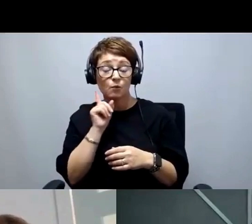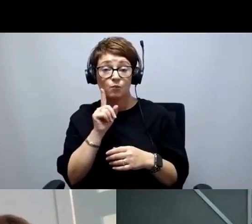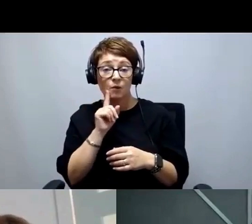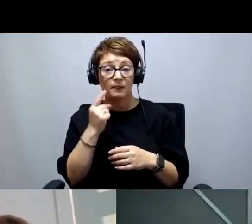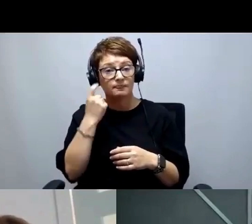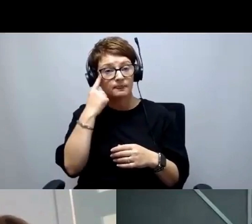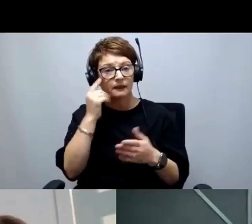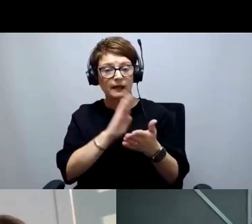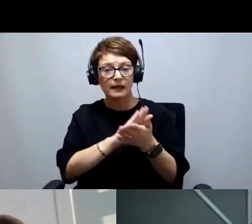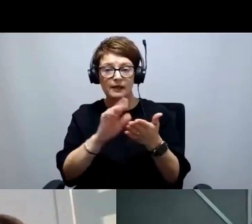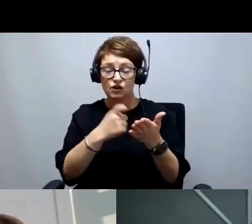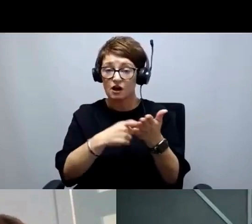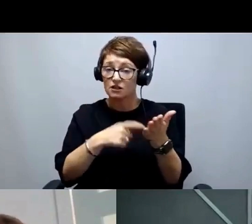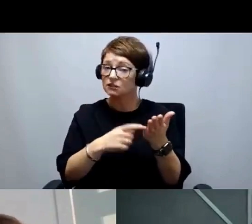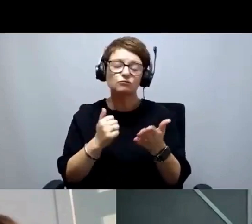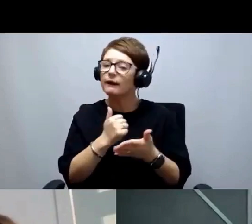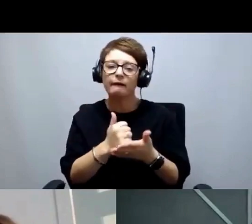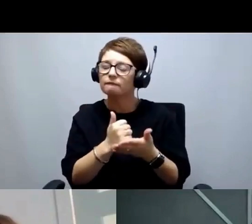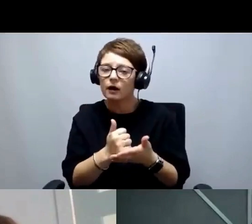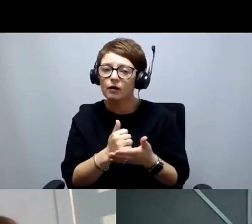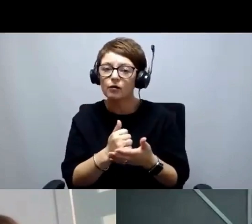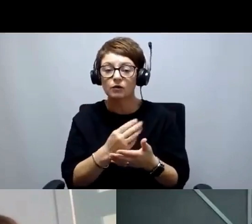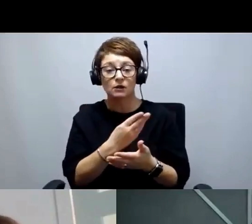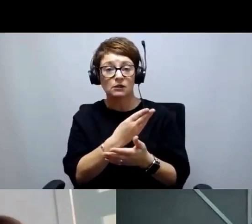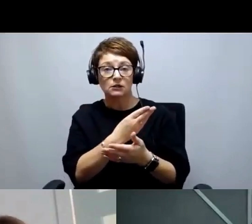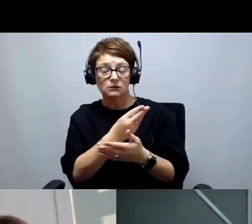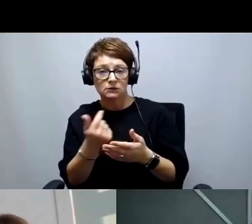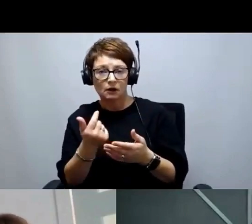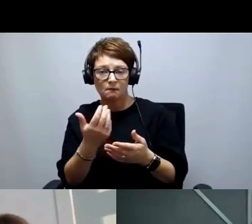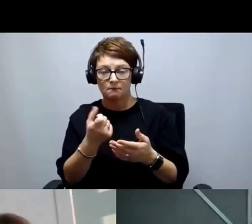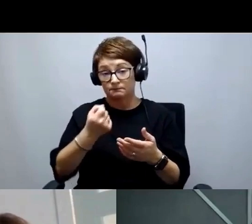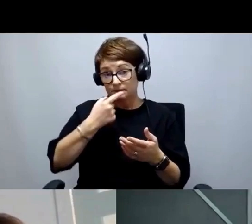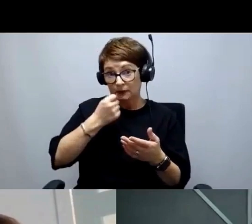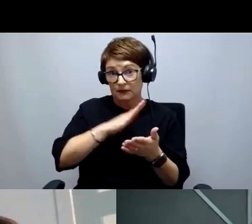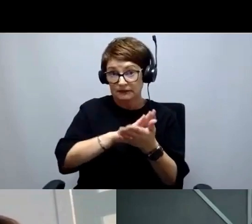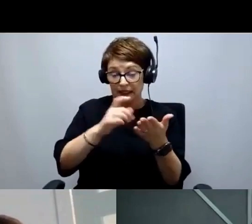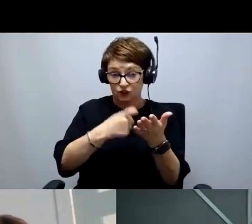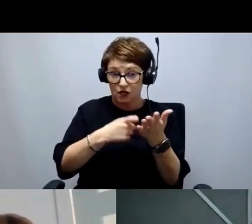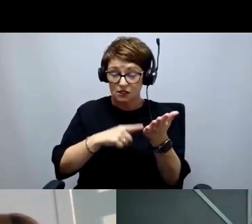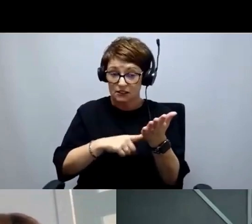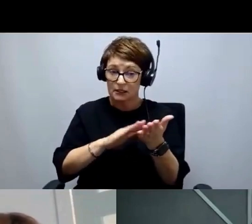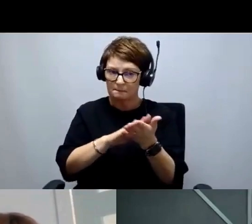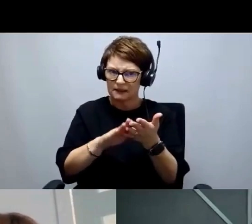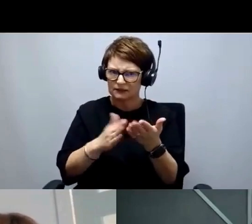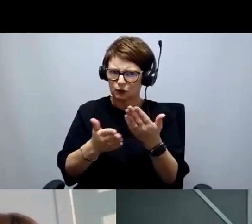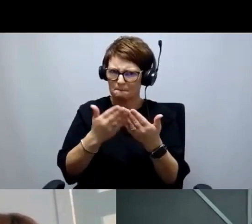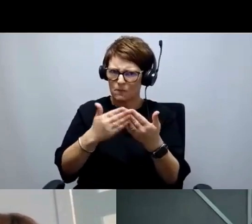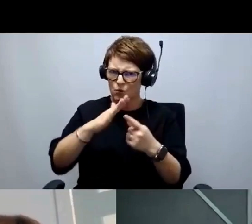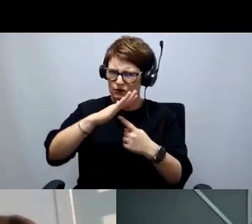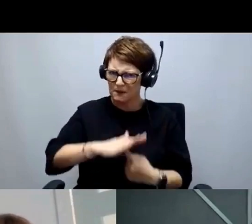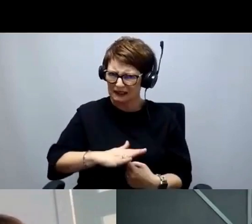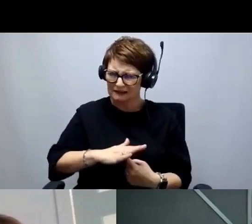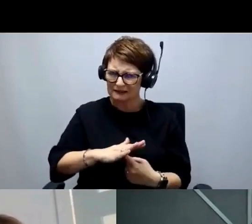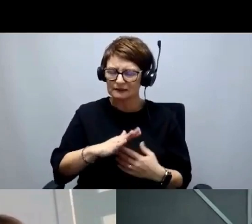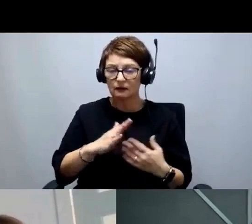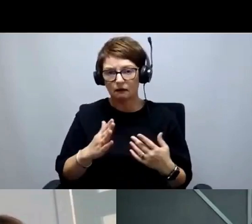help? For some women, does it cause depression? One woman's feeling that it causes her depression.